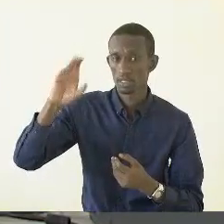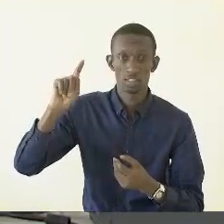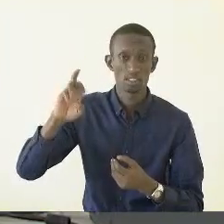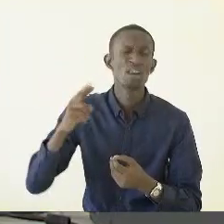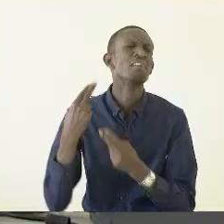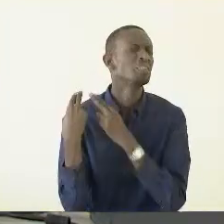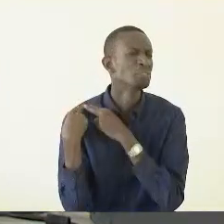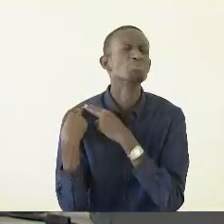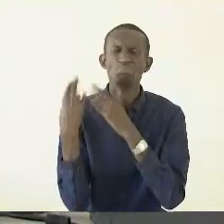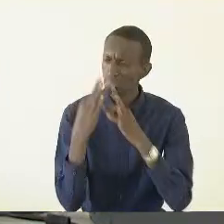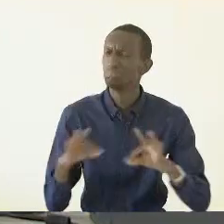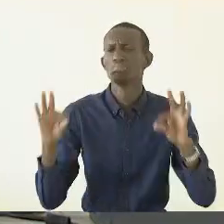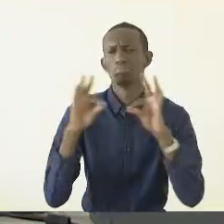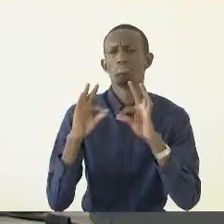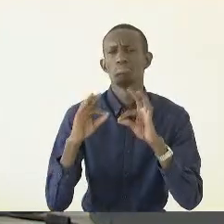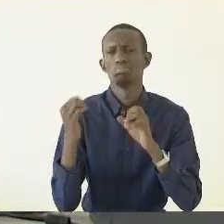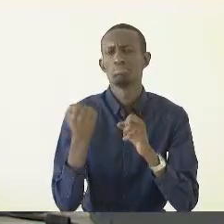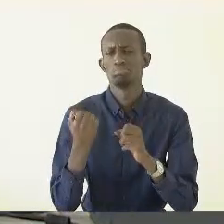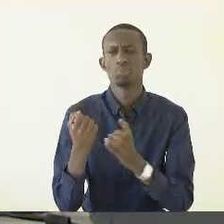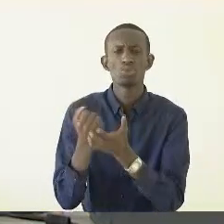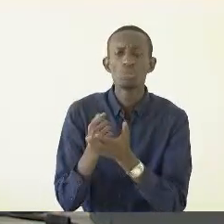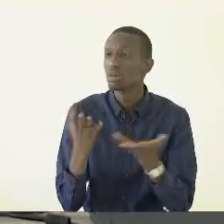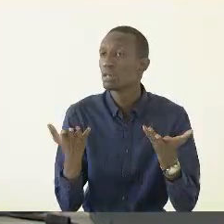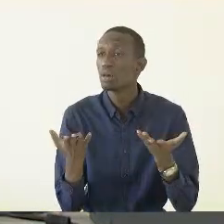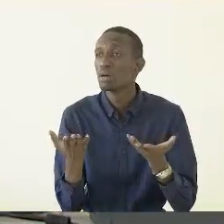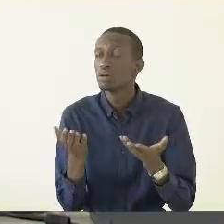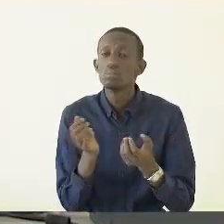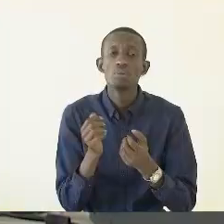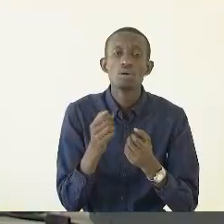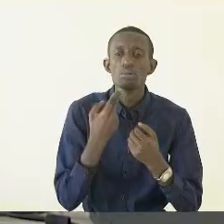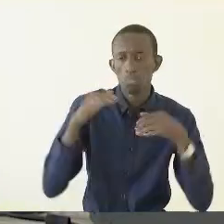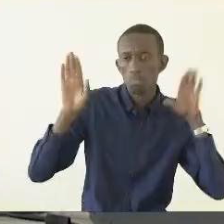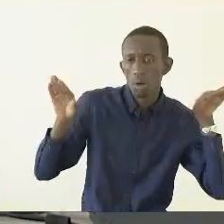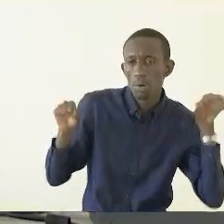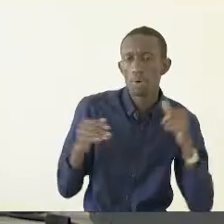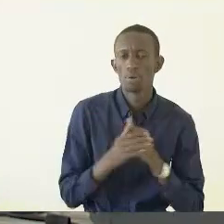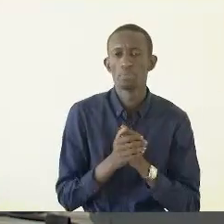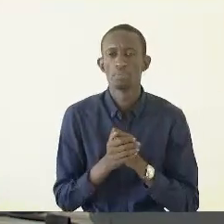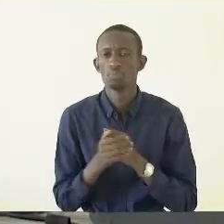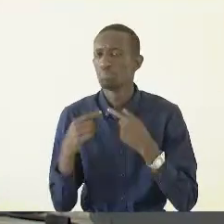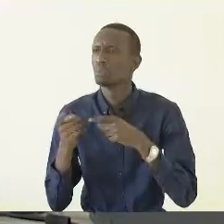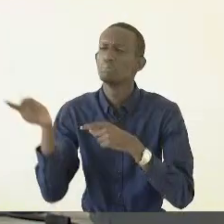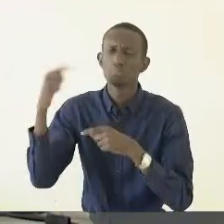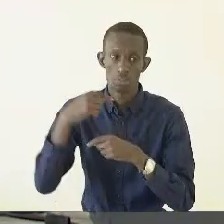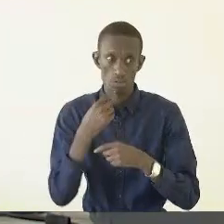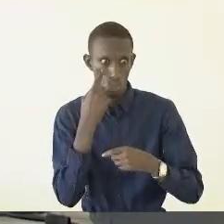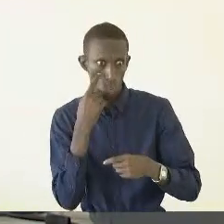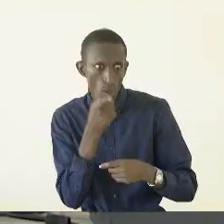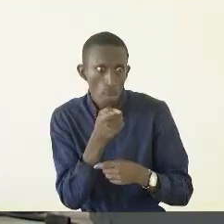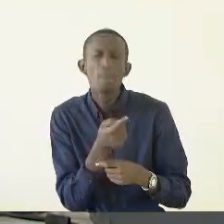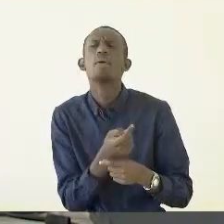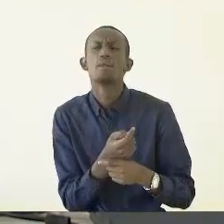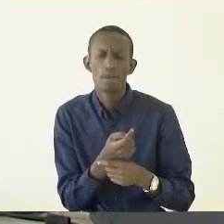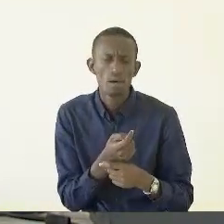essential to pollinators like bees, wasps, and birds. So those pollinators come looking for these